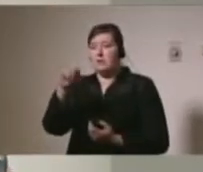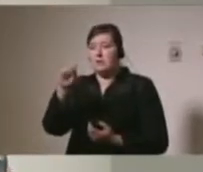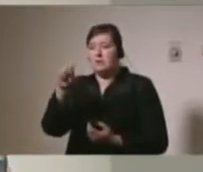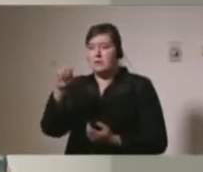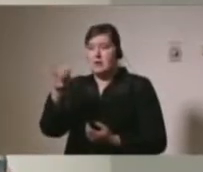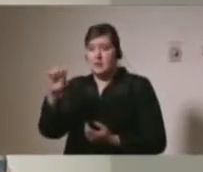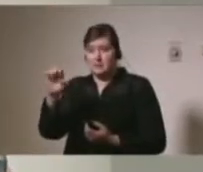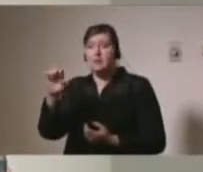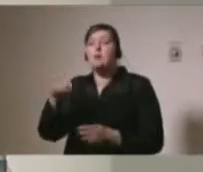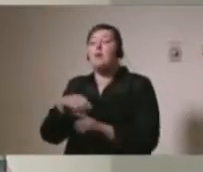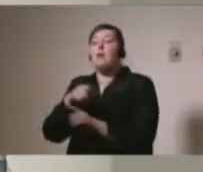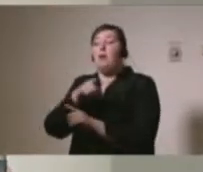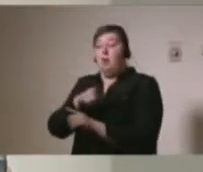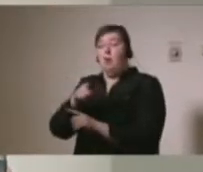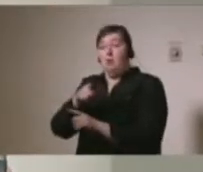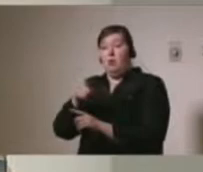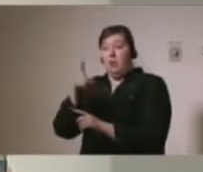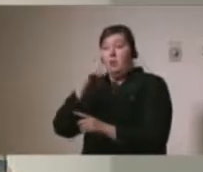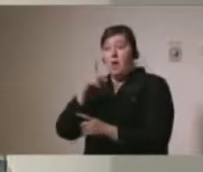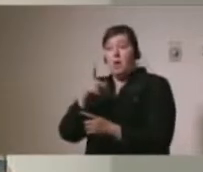In conclusion,